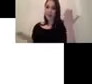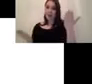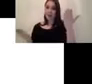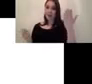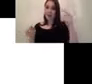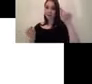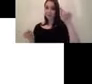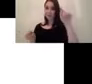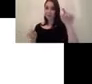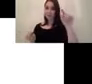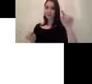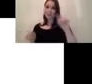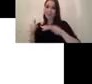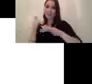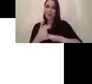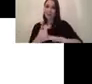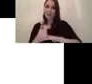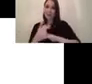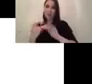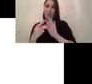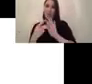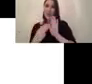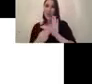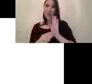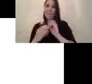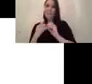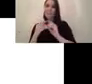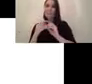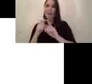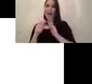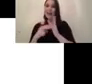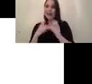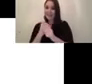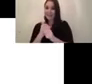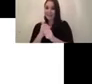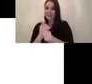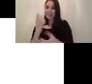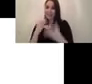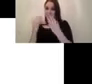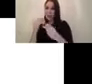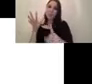based on a learned embedding to get the detection.